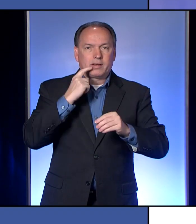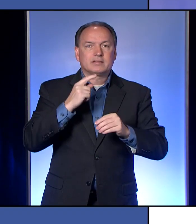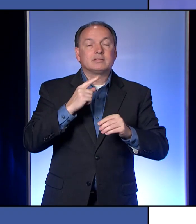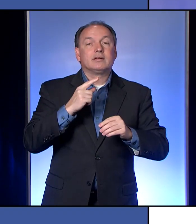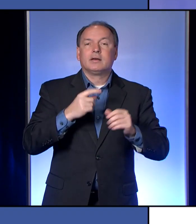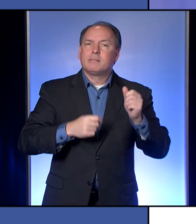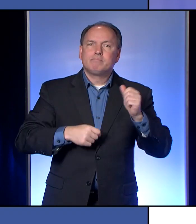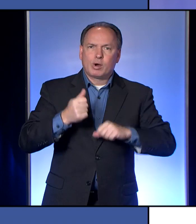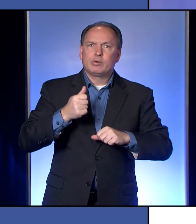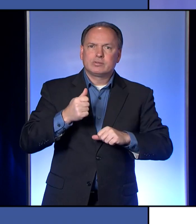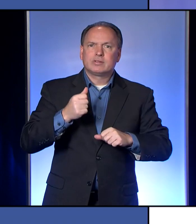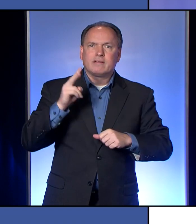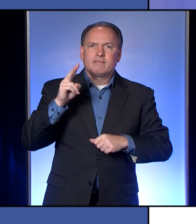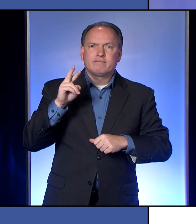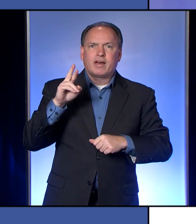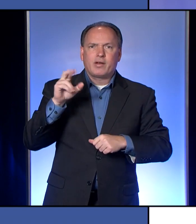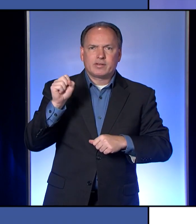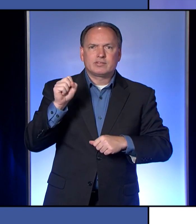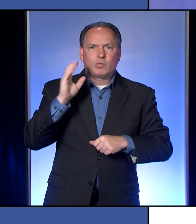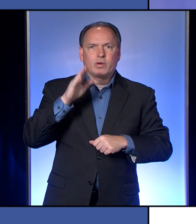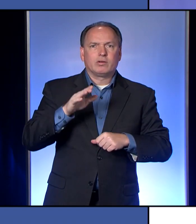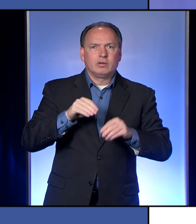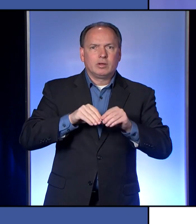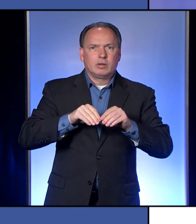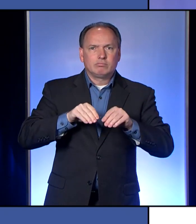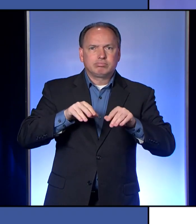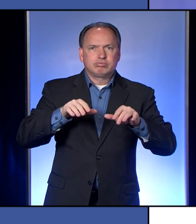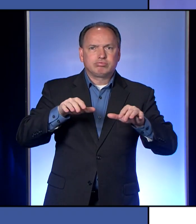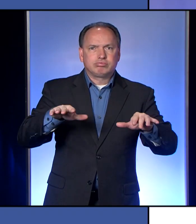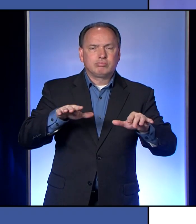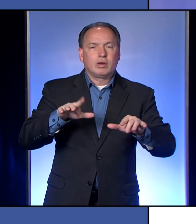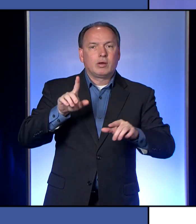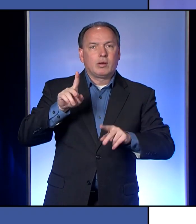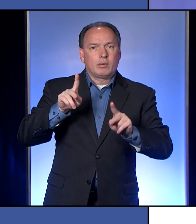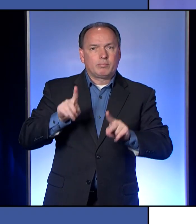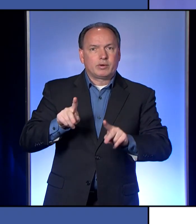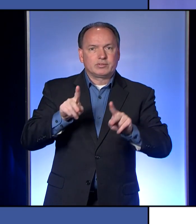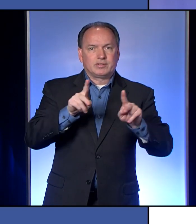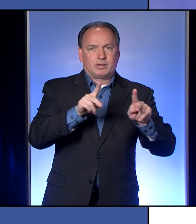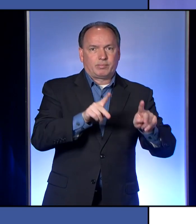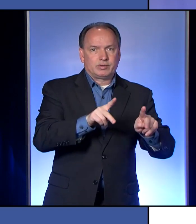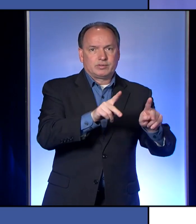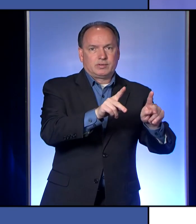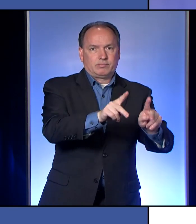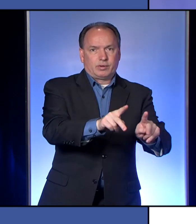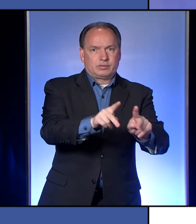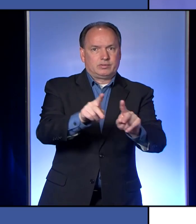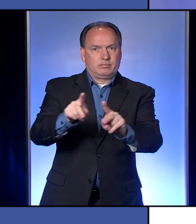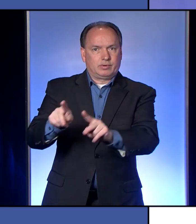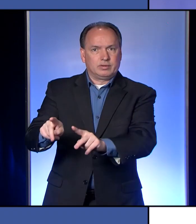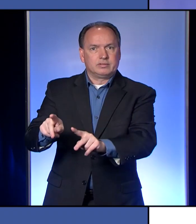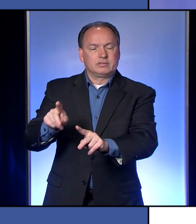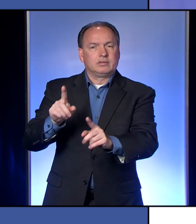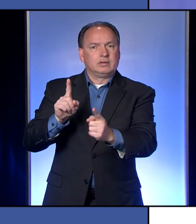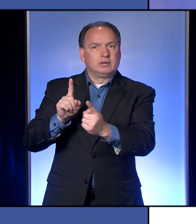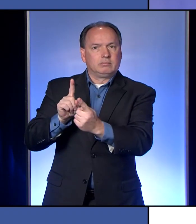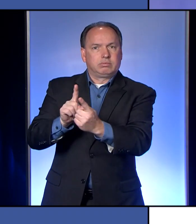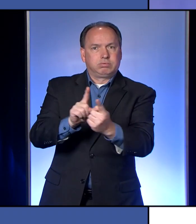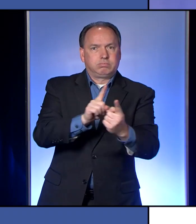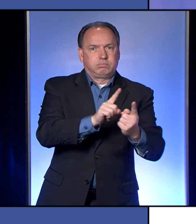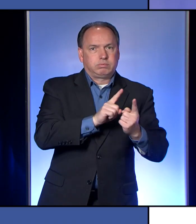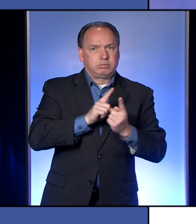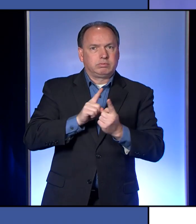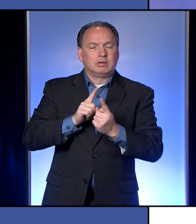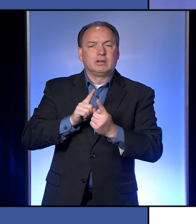from person to person. I mean, there are some risks in terms of surfaces, but the person-to-person transfer of